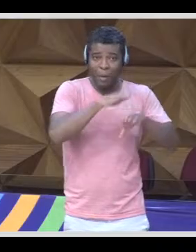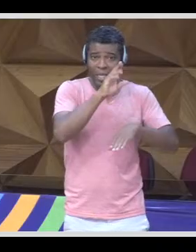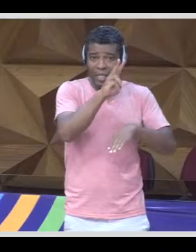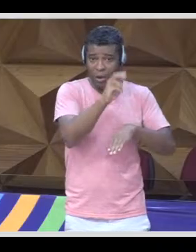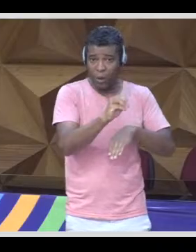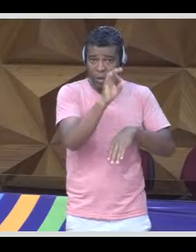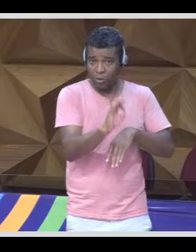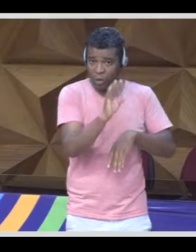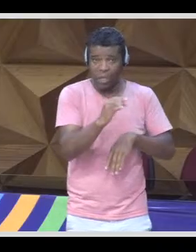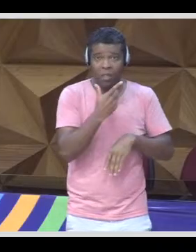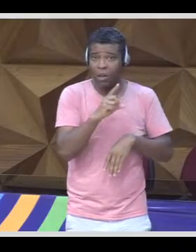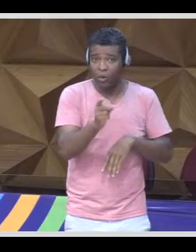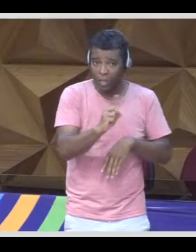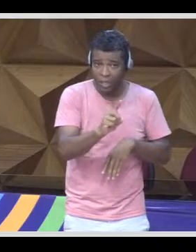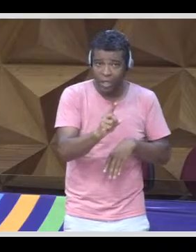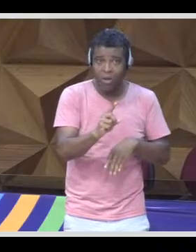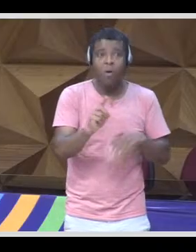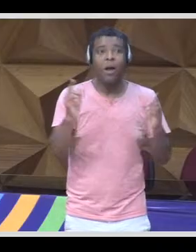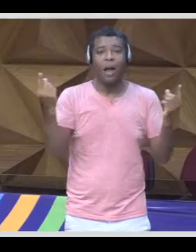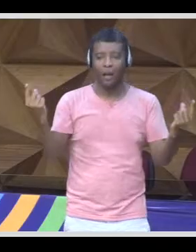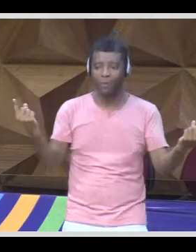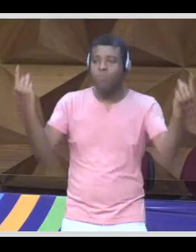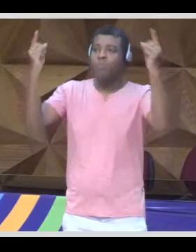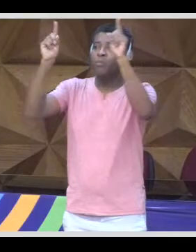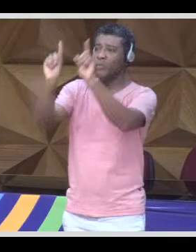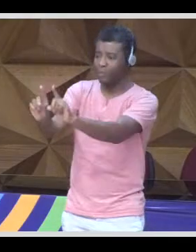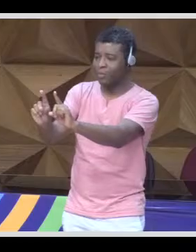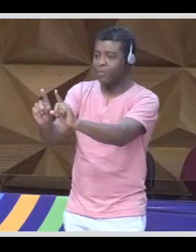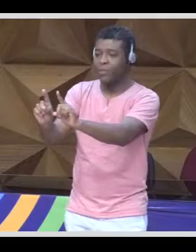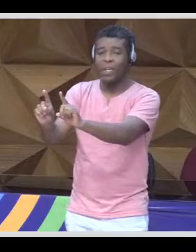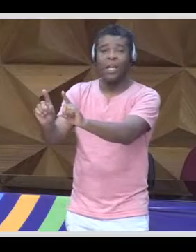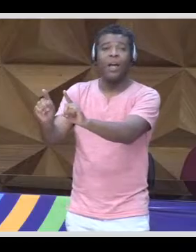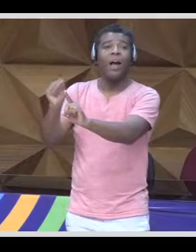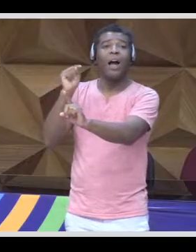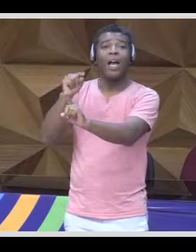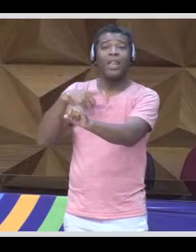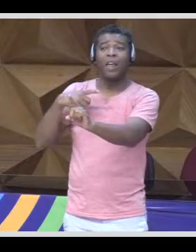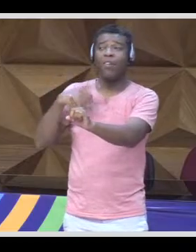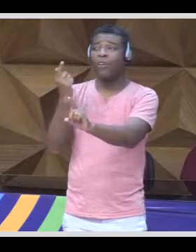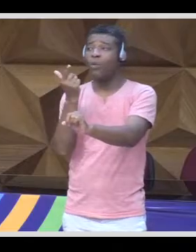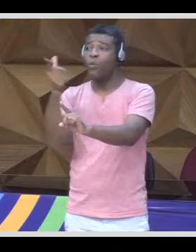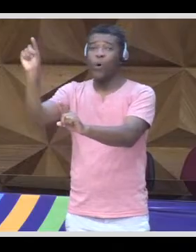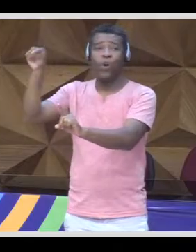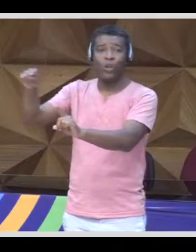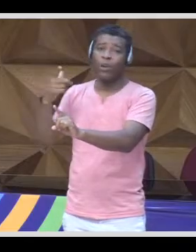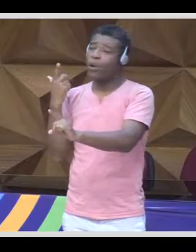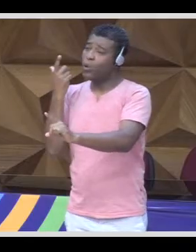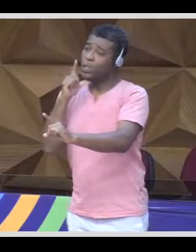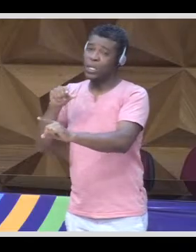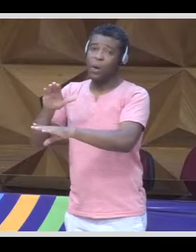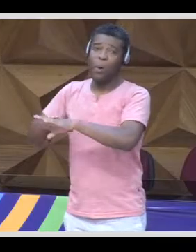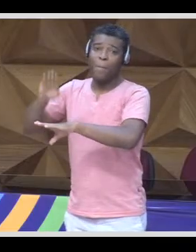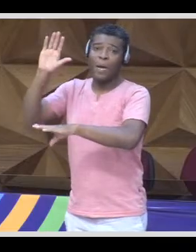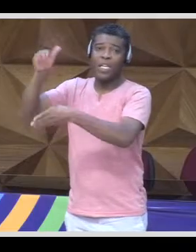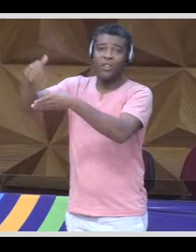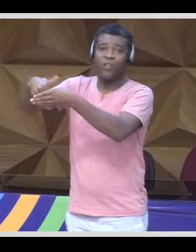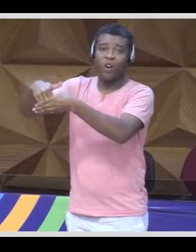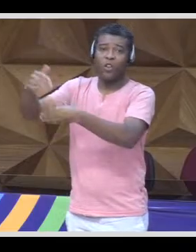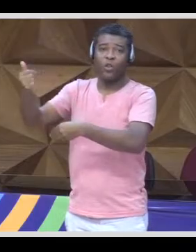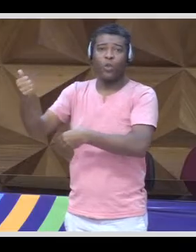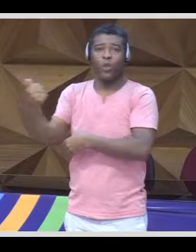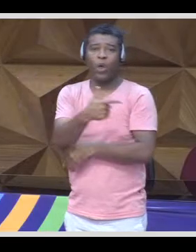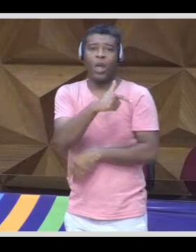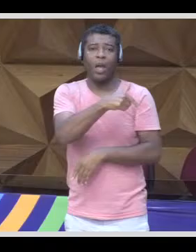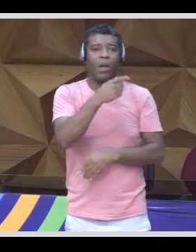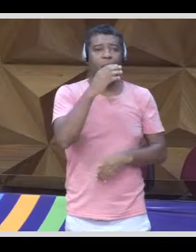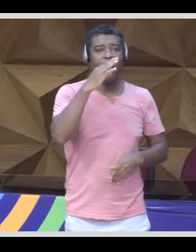candidate outvoting Bolsonaro, which was a left-wing candidate. So we had a far-right and left-wing.